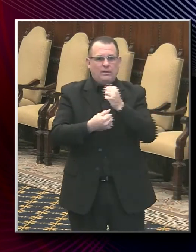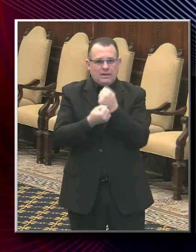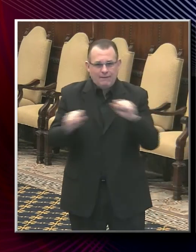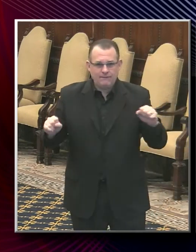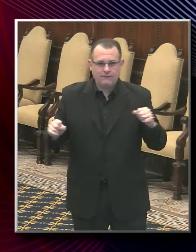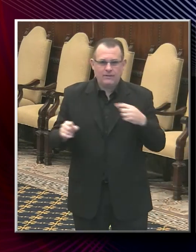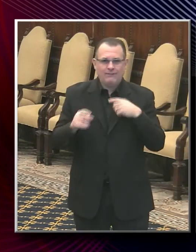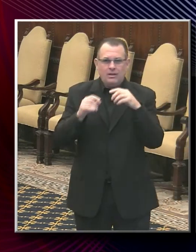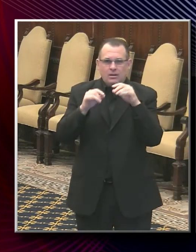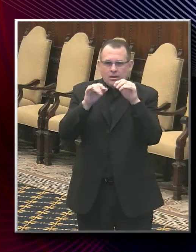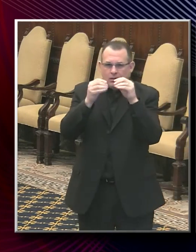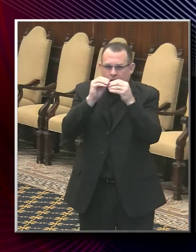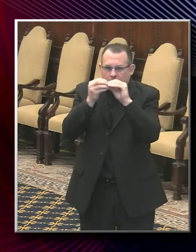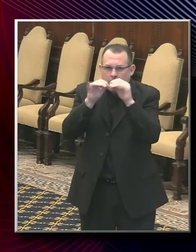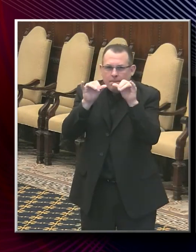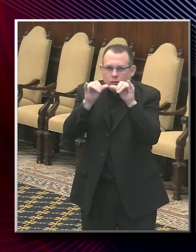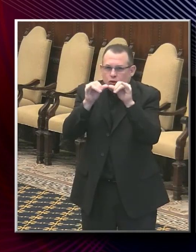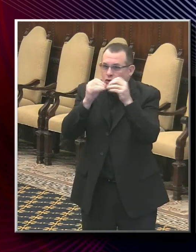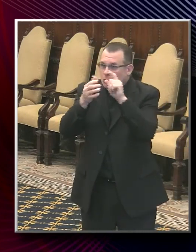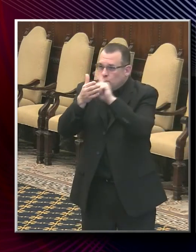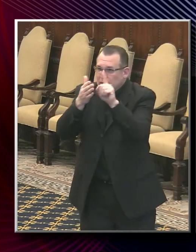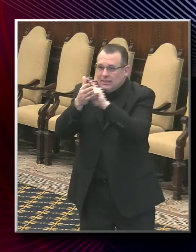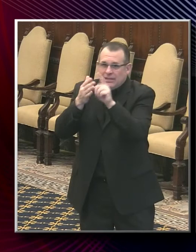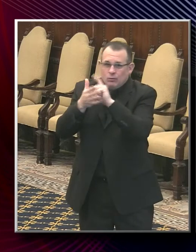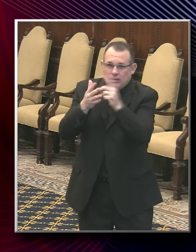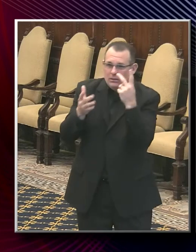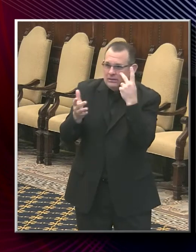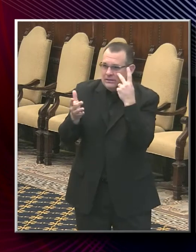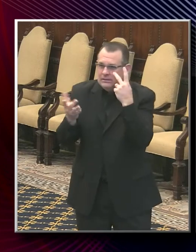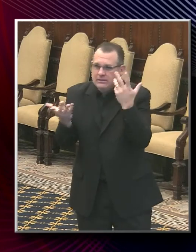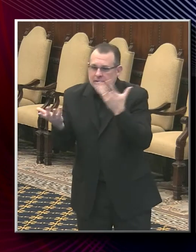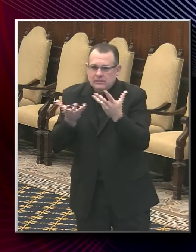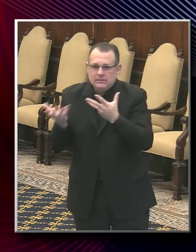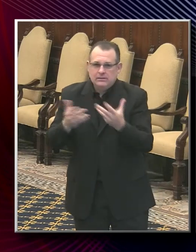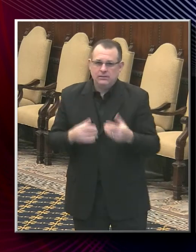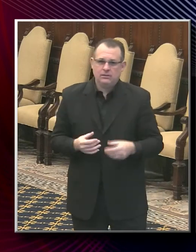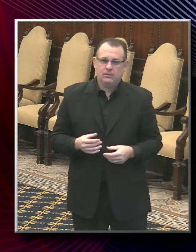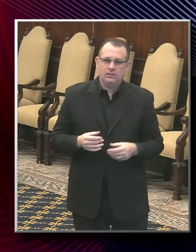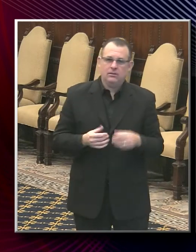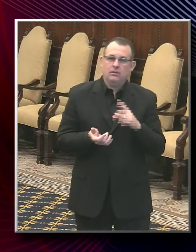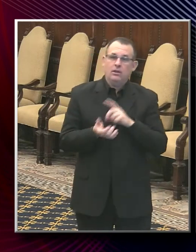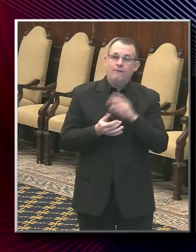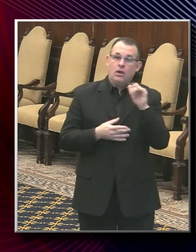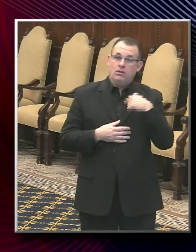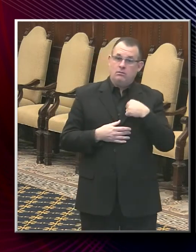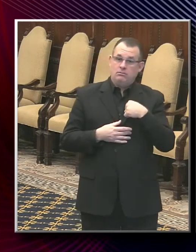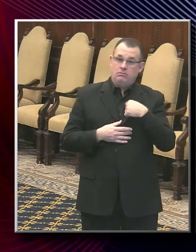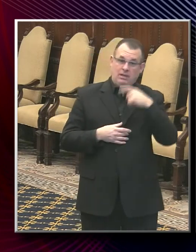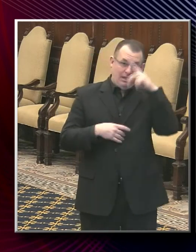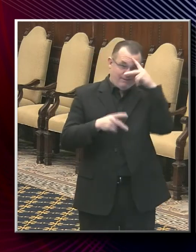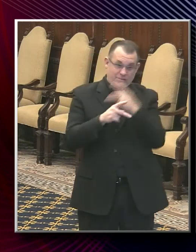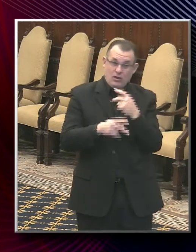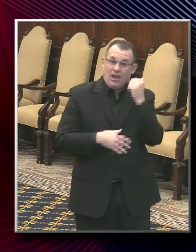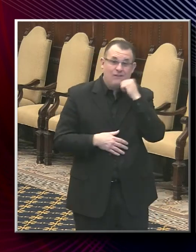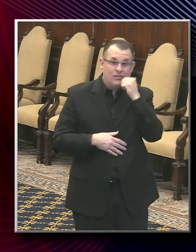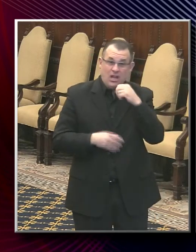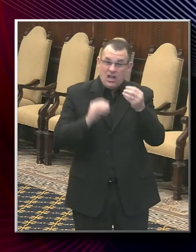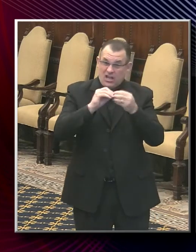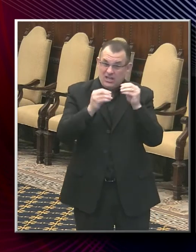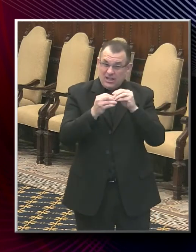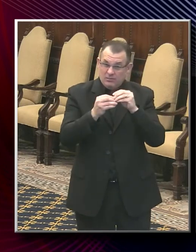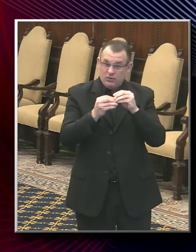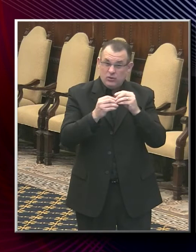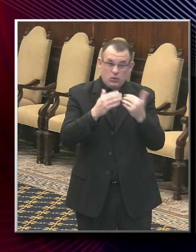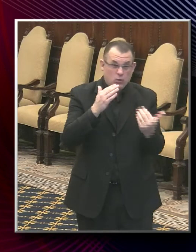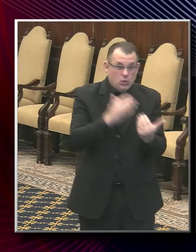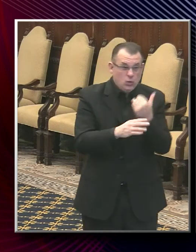week by week, day by day, month by month? I'm looking at things day by day. You see, we're reporting every day how many cases we see. So we're